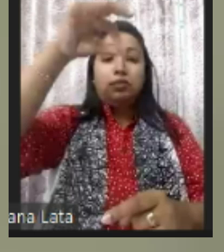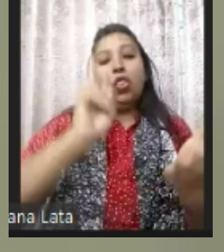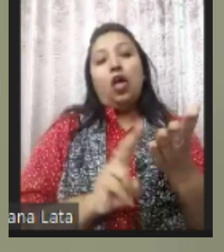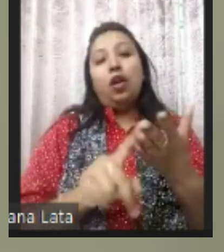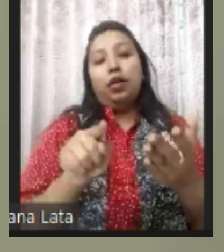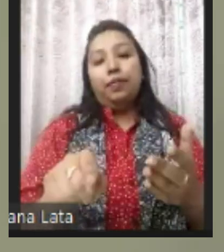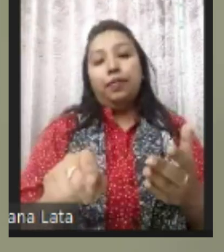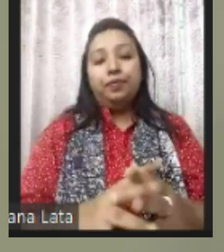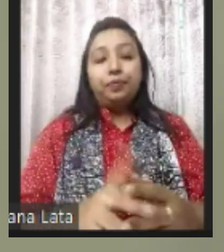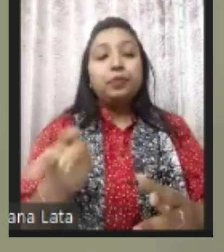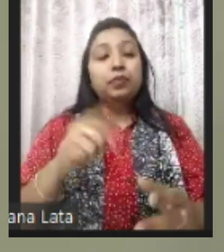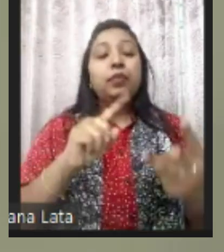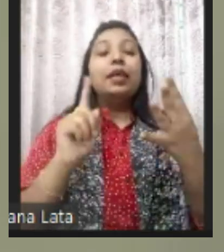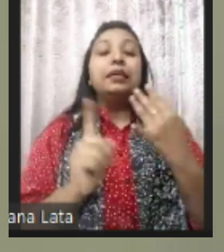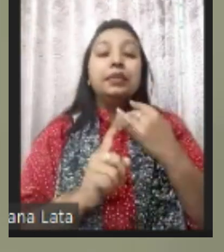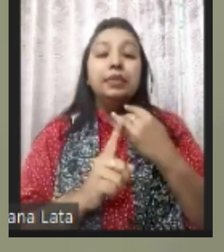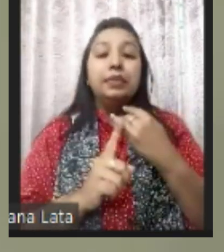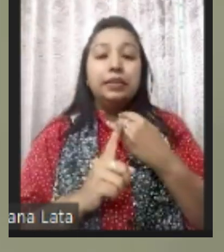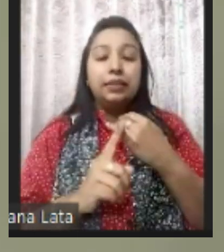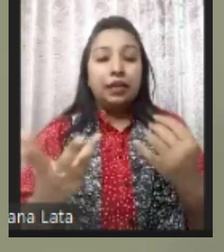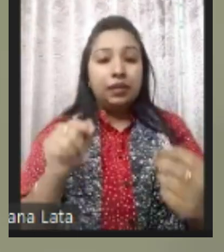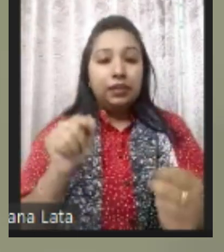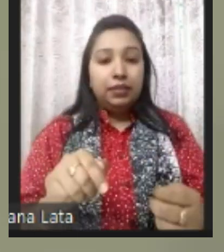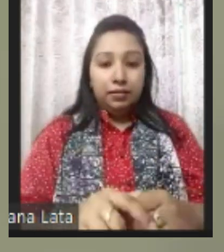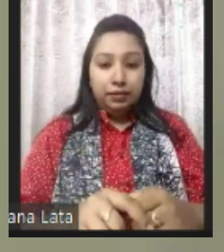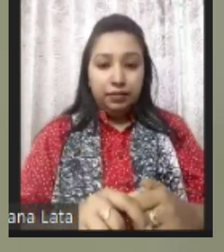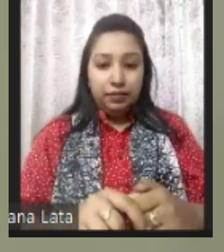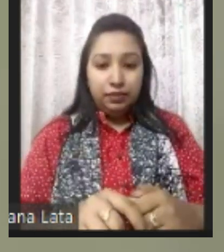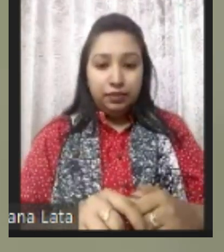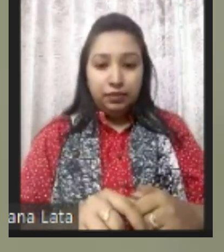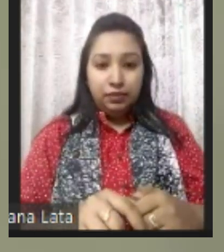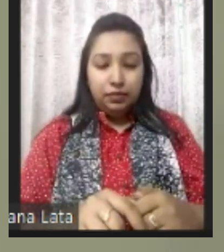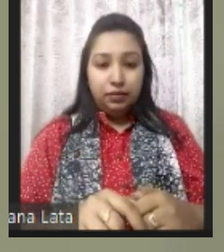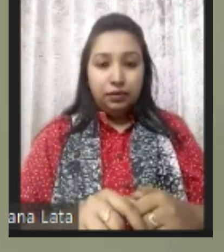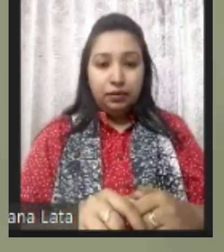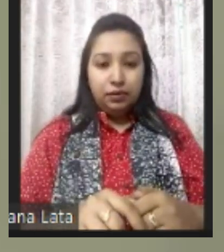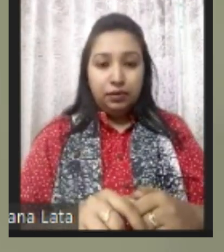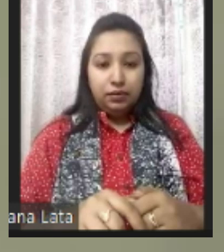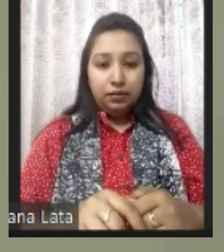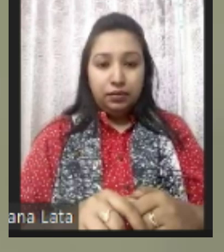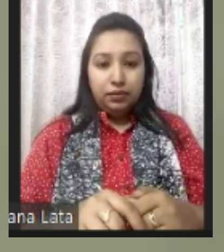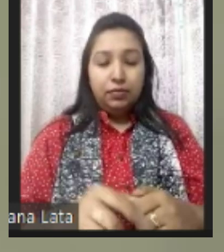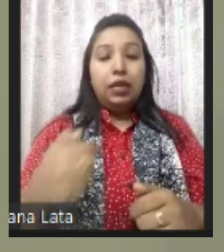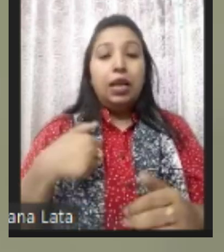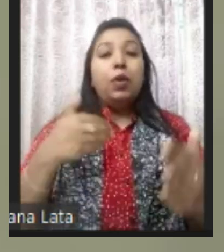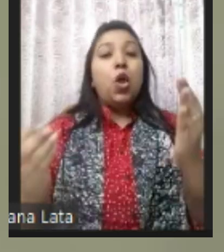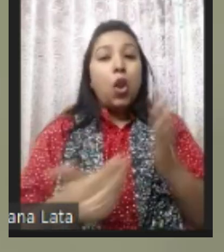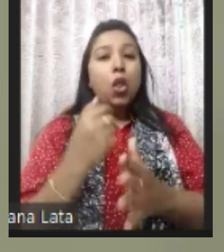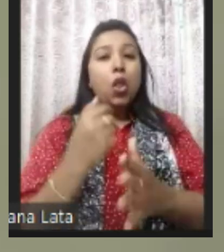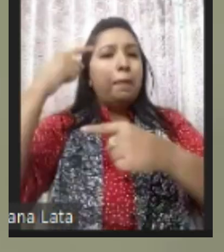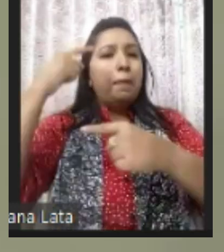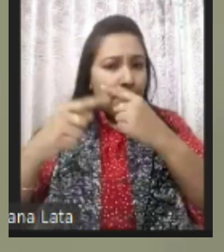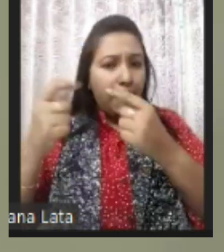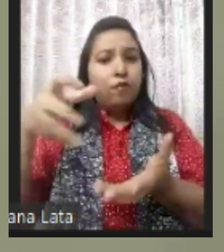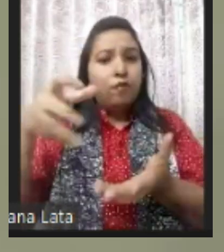And the fourth and the last point I take away is potentially we could look at innovation fund and challenge